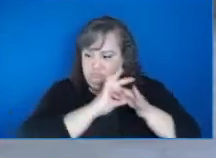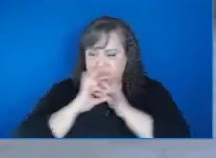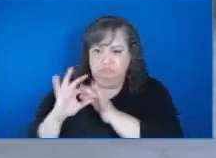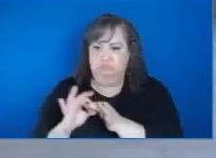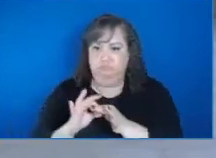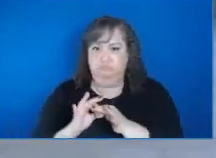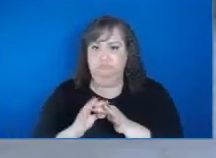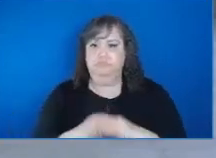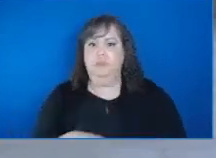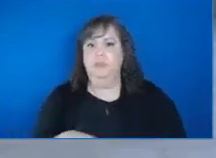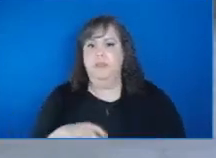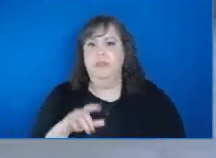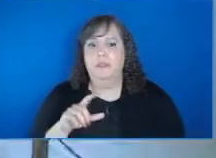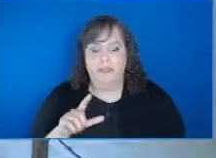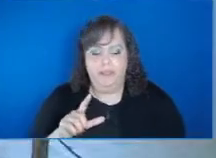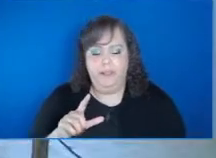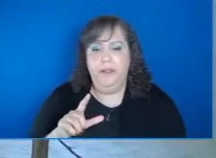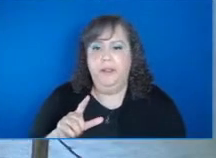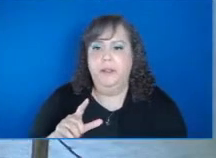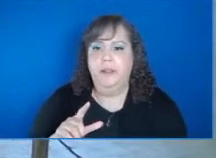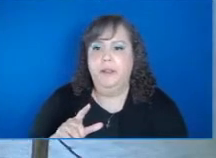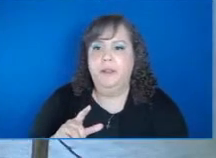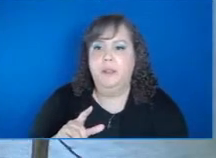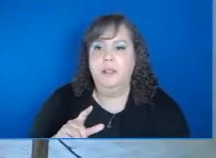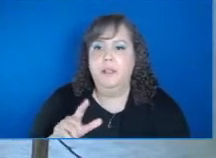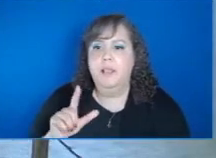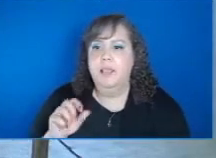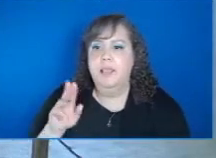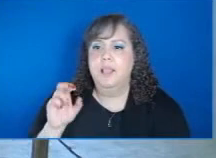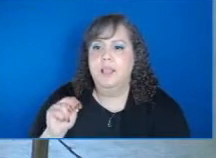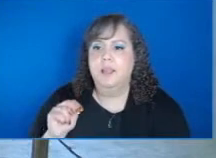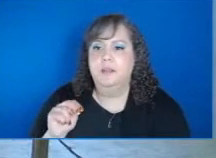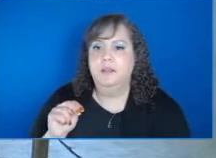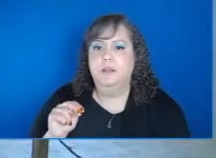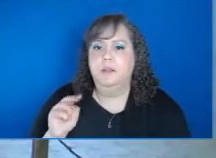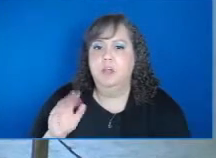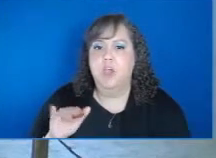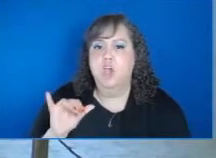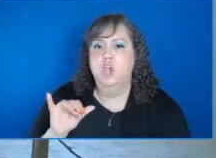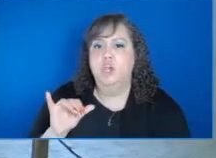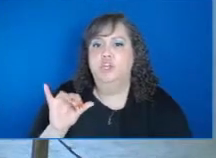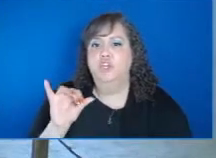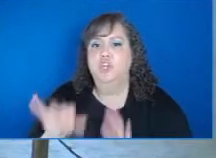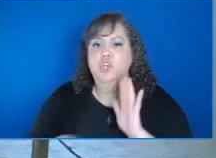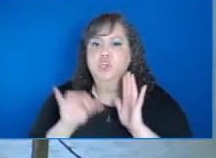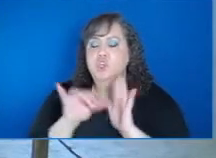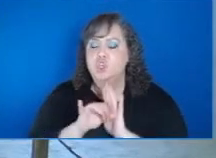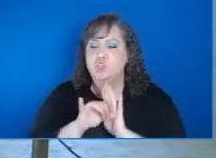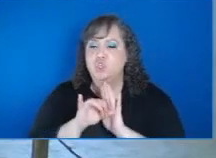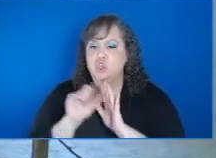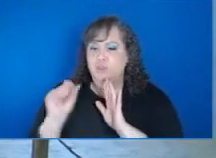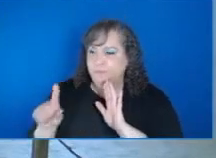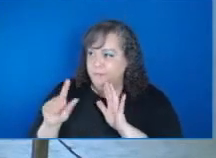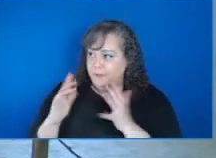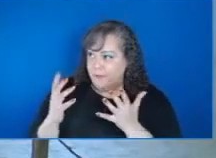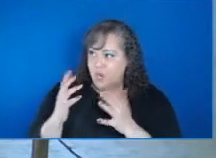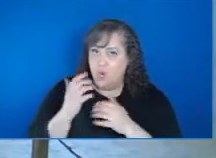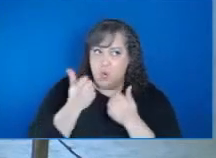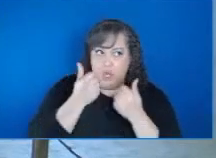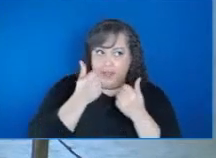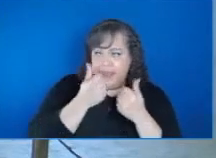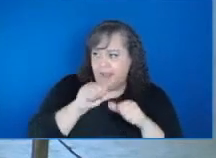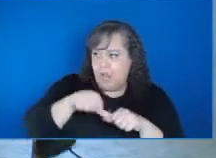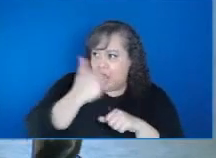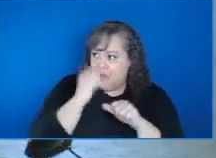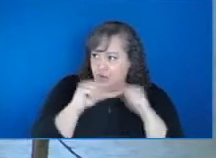YouTube wants to know, is there any other country openly working on planetary defense, or is it just NASA? No, right there. I think